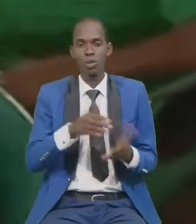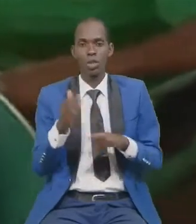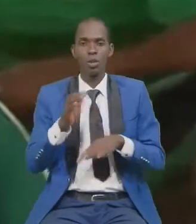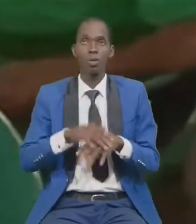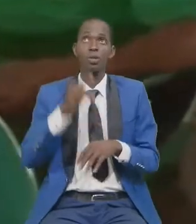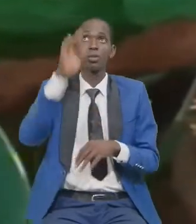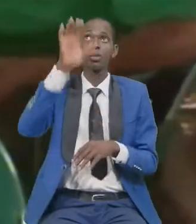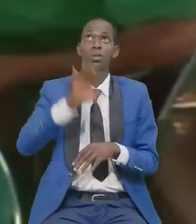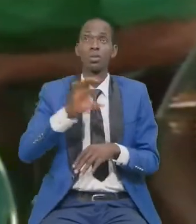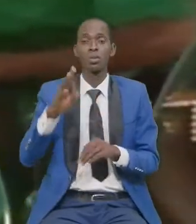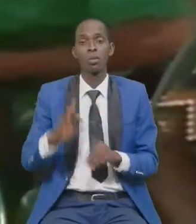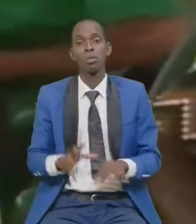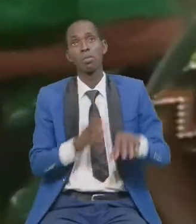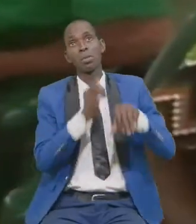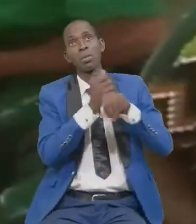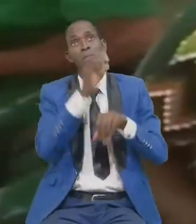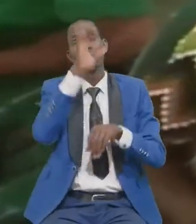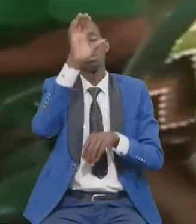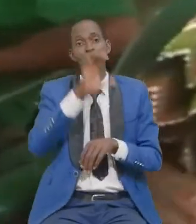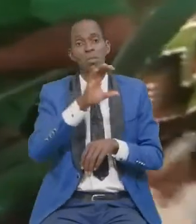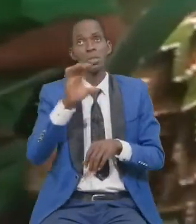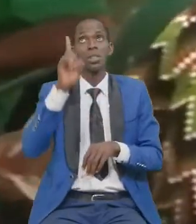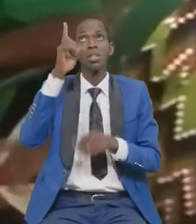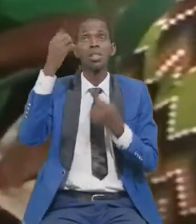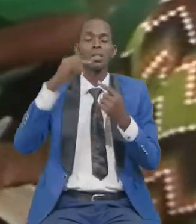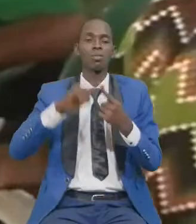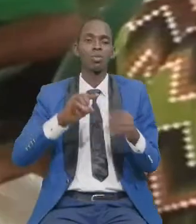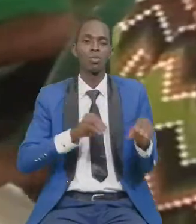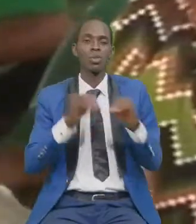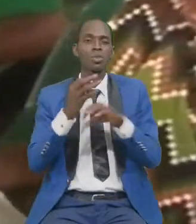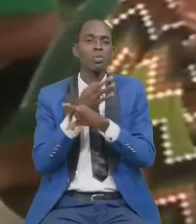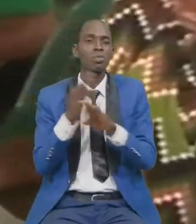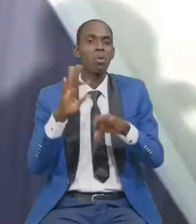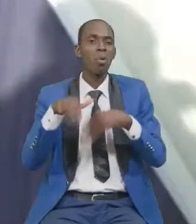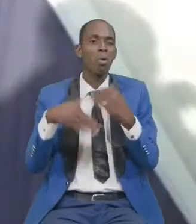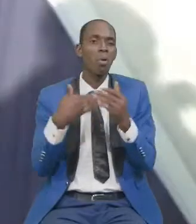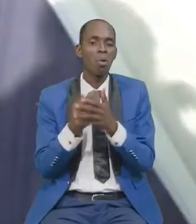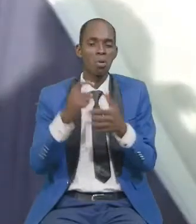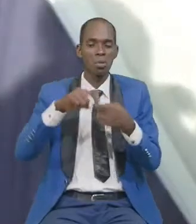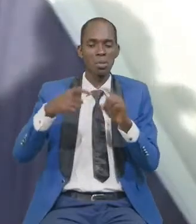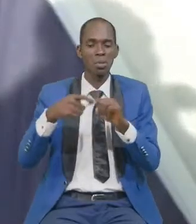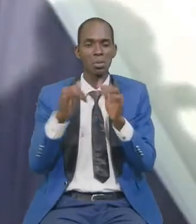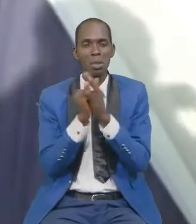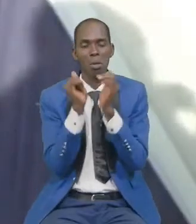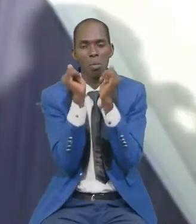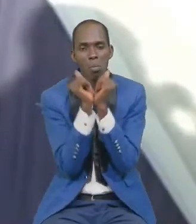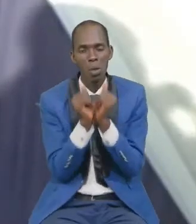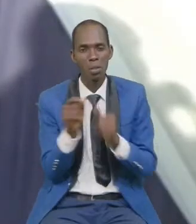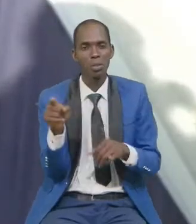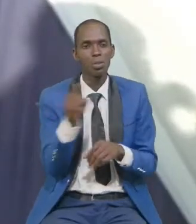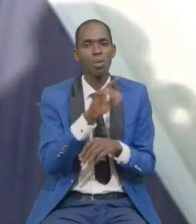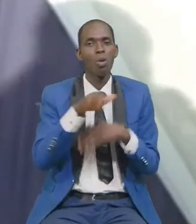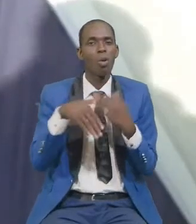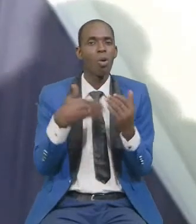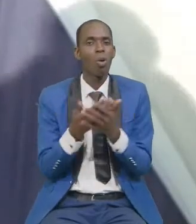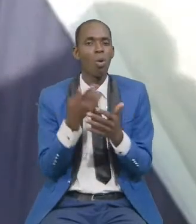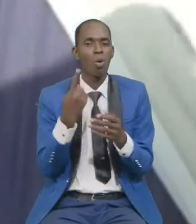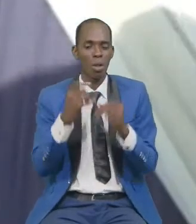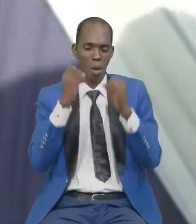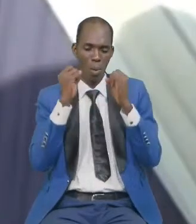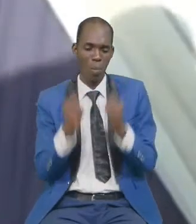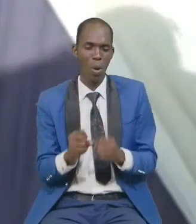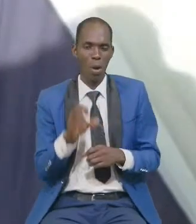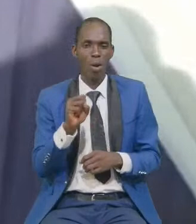free. All the chains that bind you, all the shackles that bind you, all the powers of